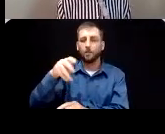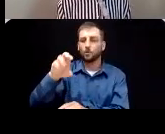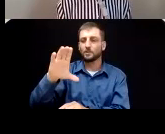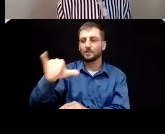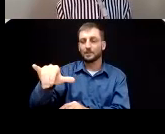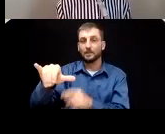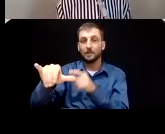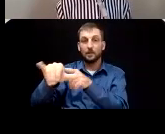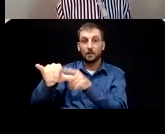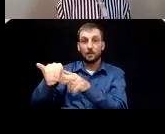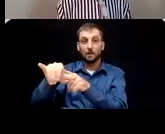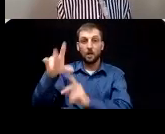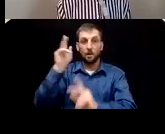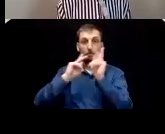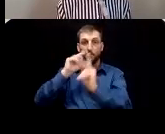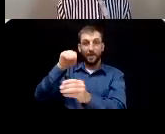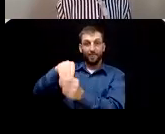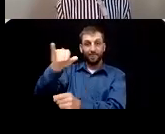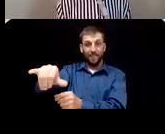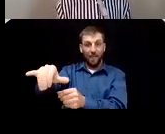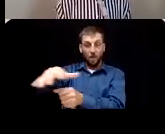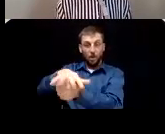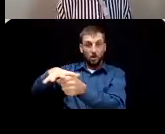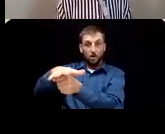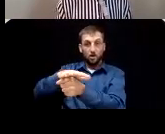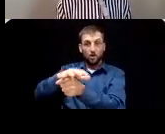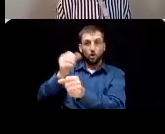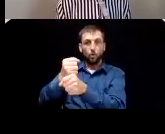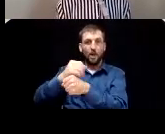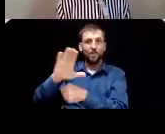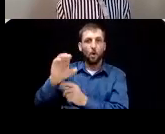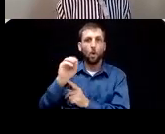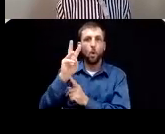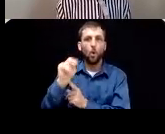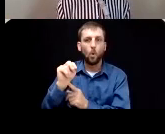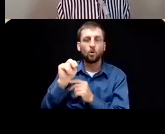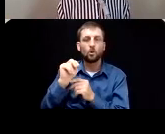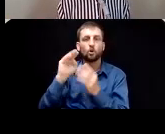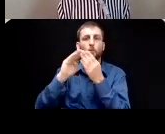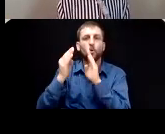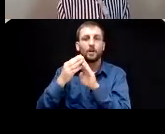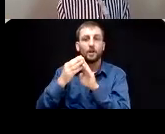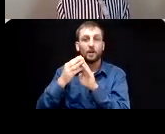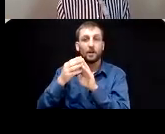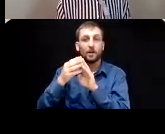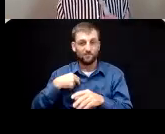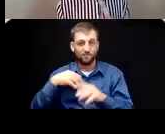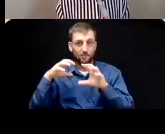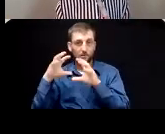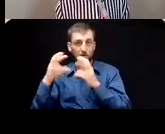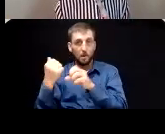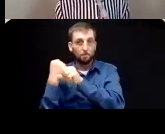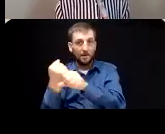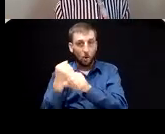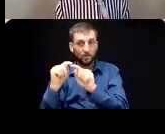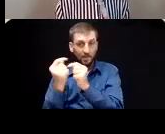there created their own sense of community by forming a baseball team, a newspaper, which is still in print today actually, and even